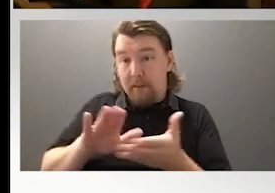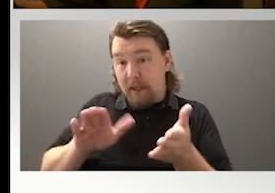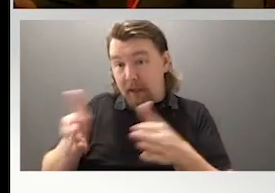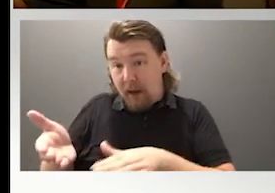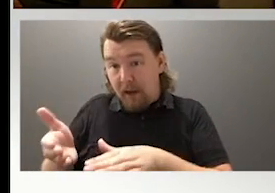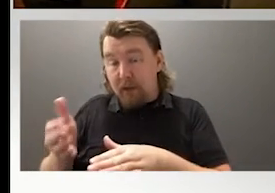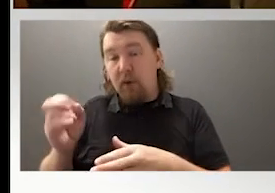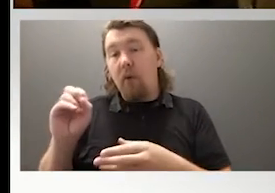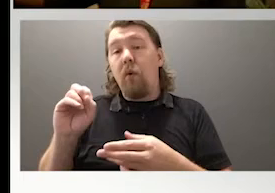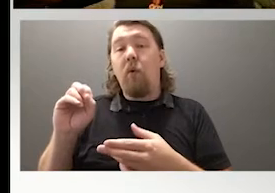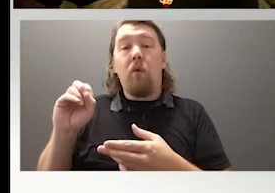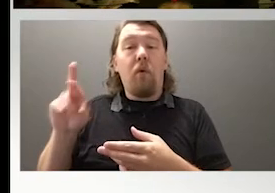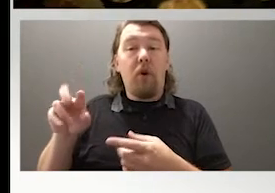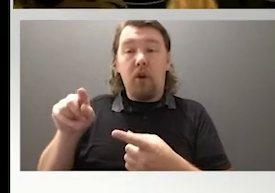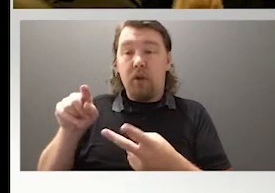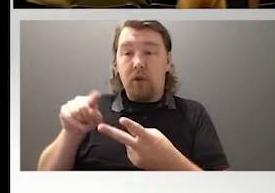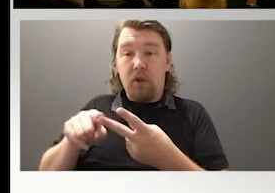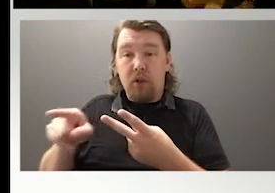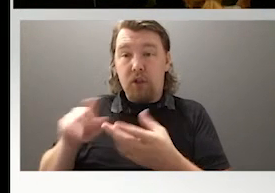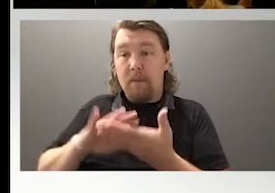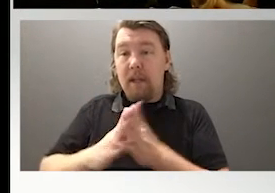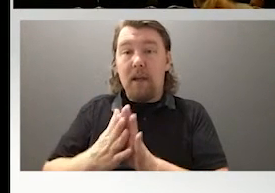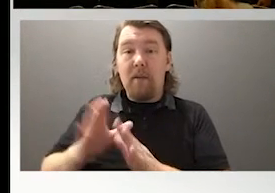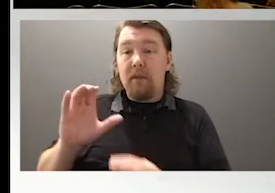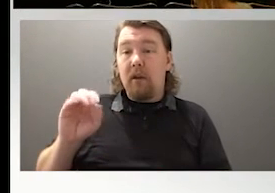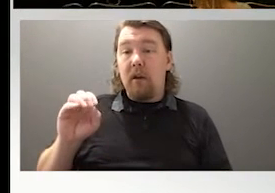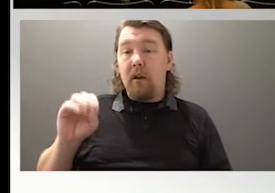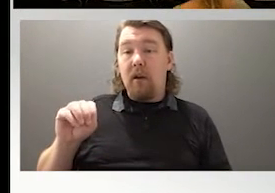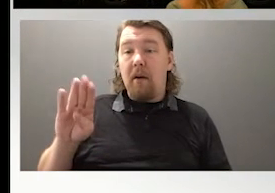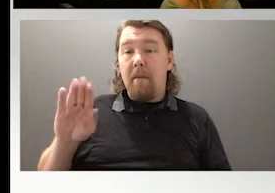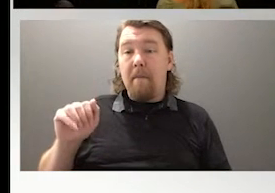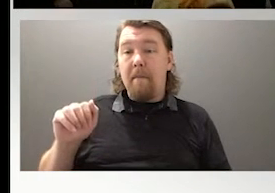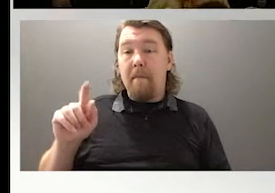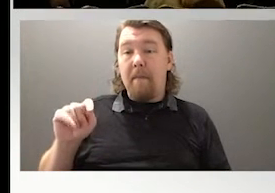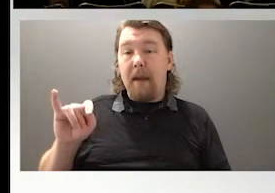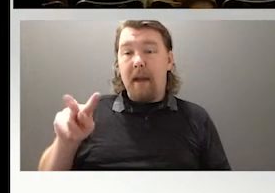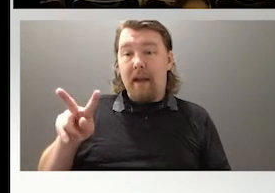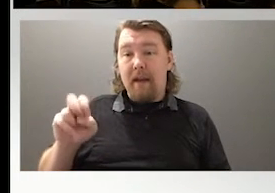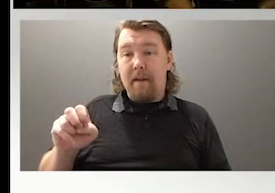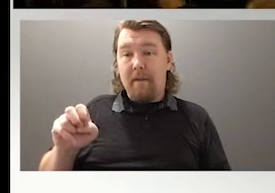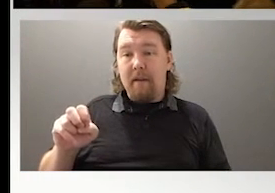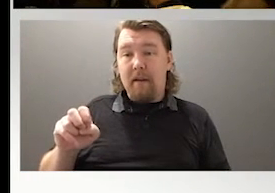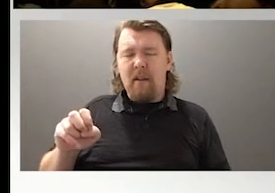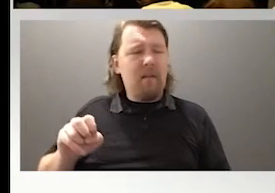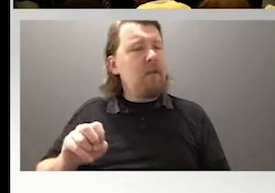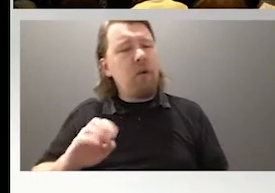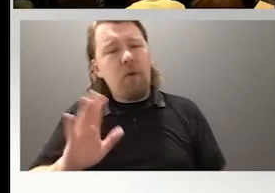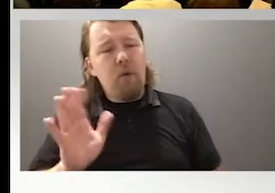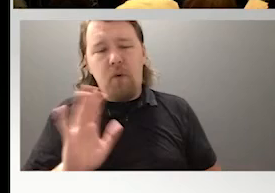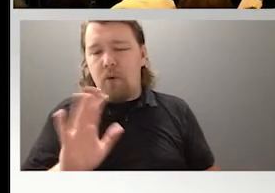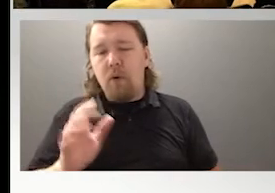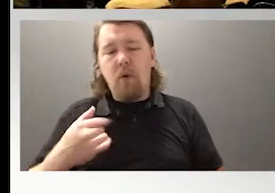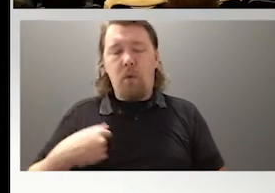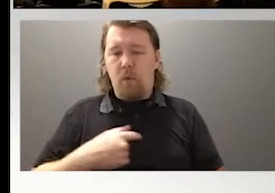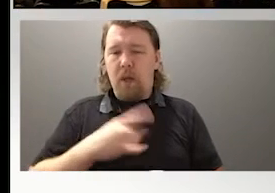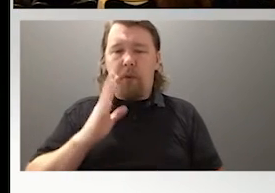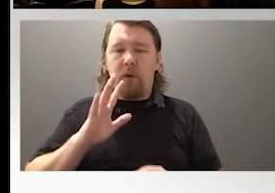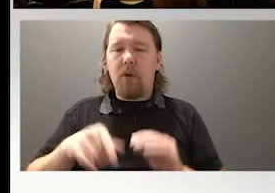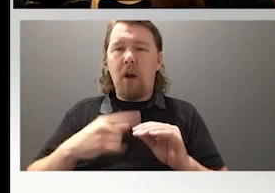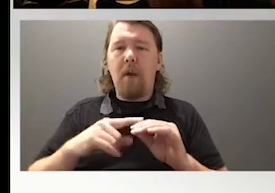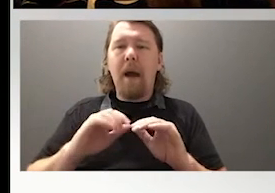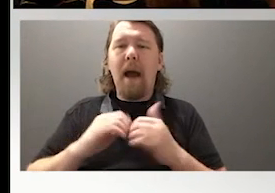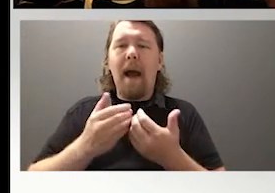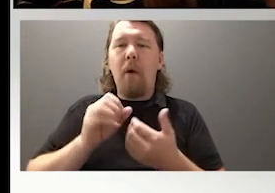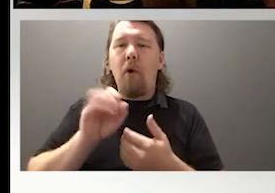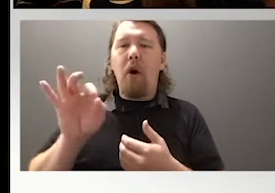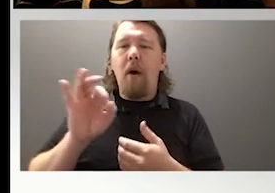or she becomes combative. Okay. No. We'll talk about that too. We're gonna talk about how you get off